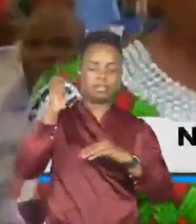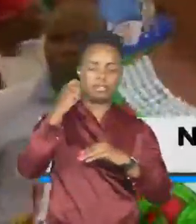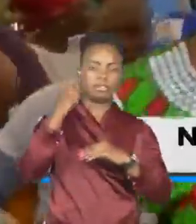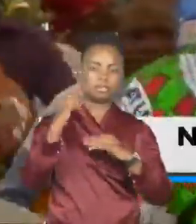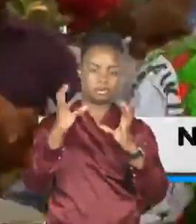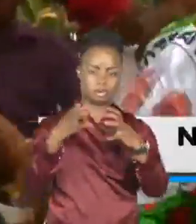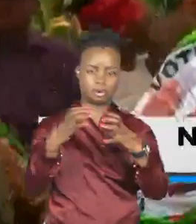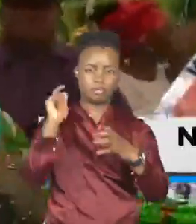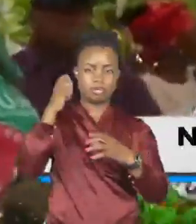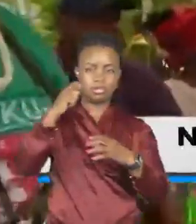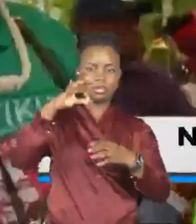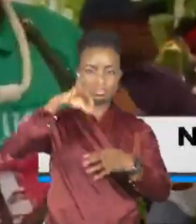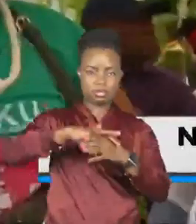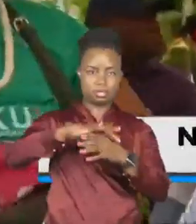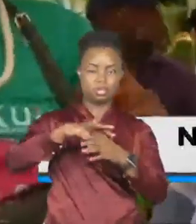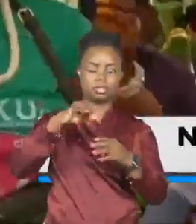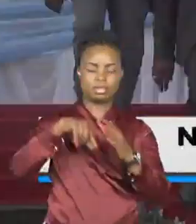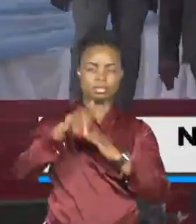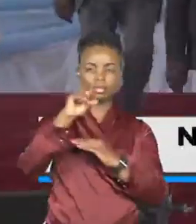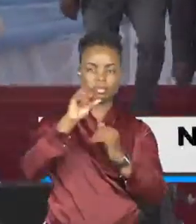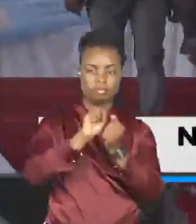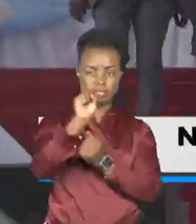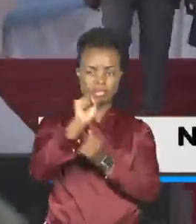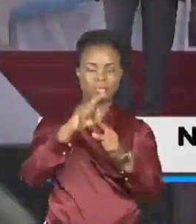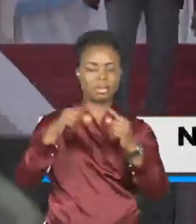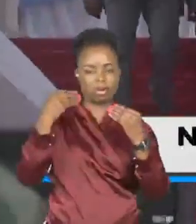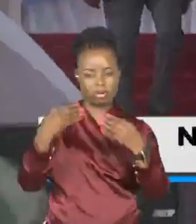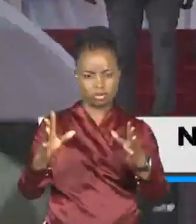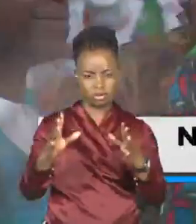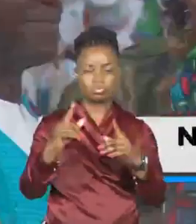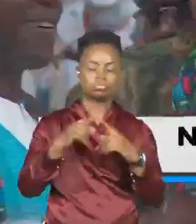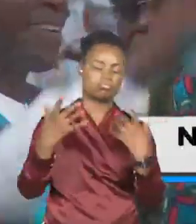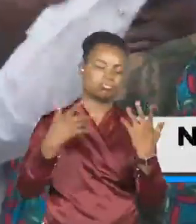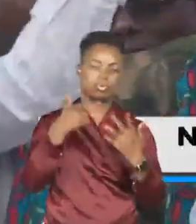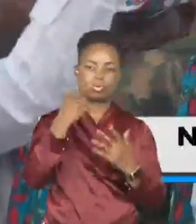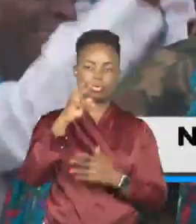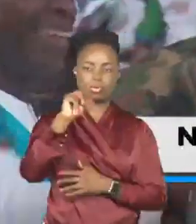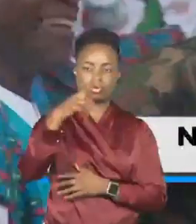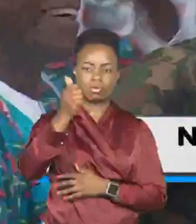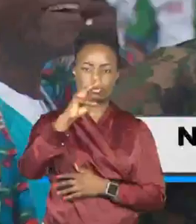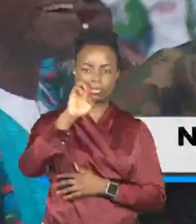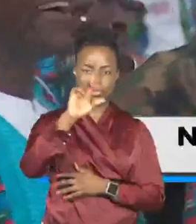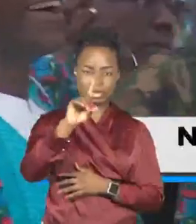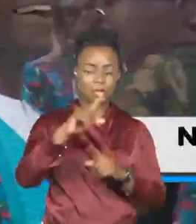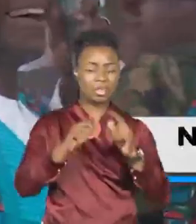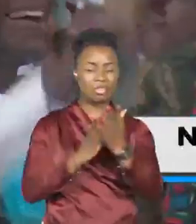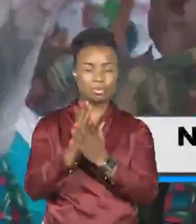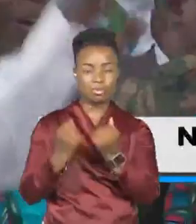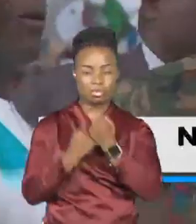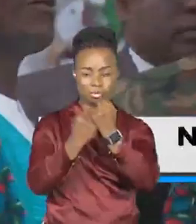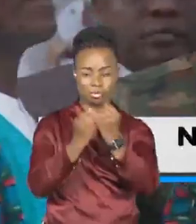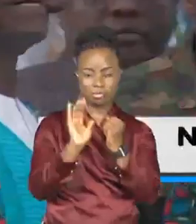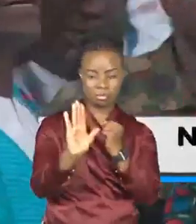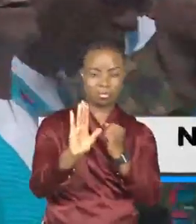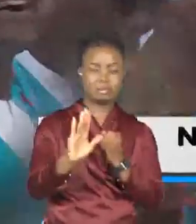the 2015 election, but lost to incumbent President Muhammadu Buhari and eventually threw his support behind him,